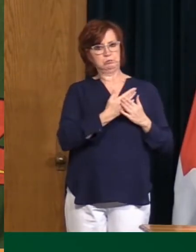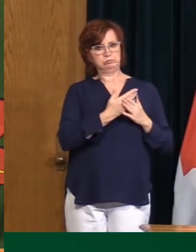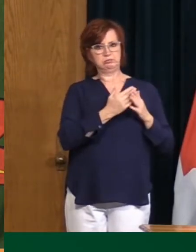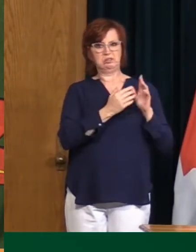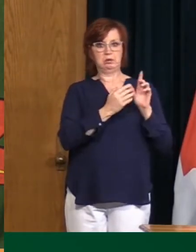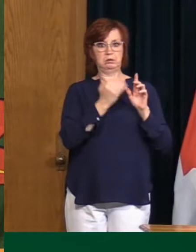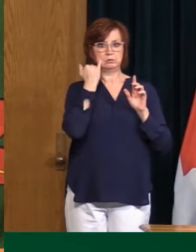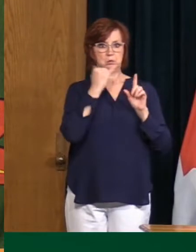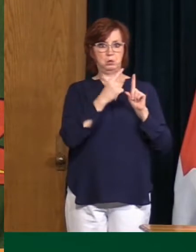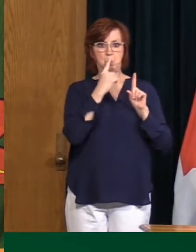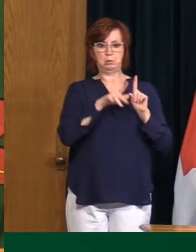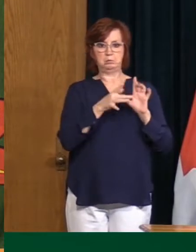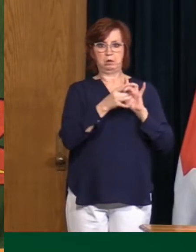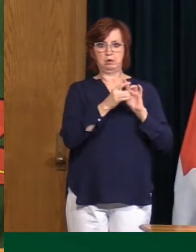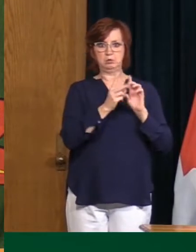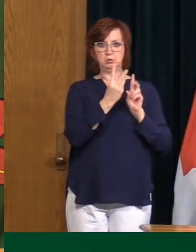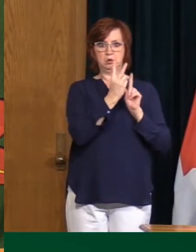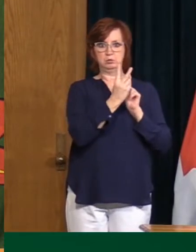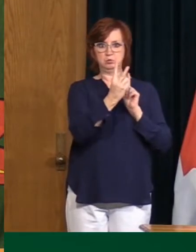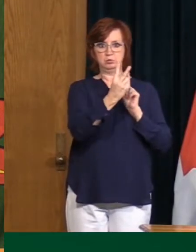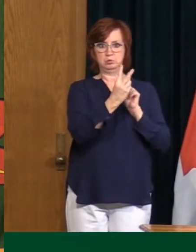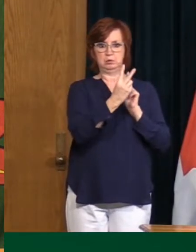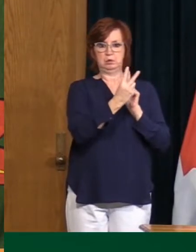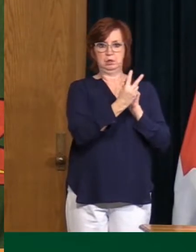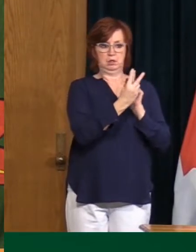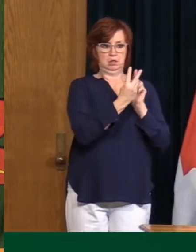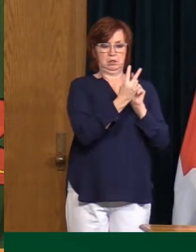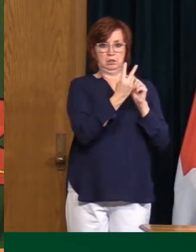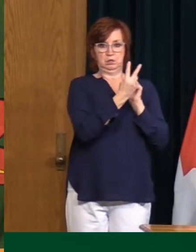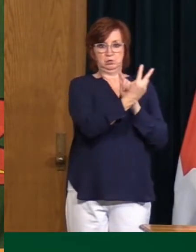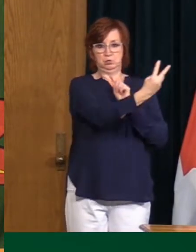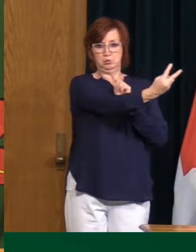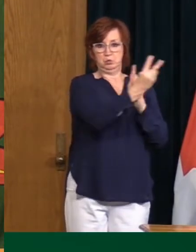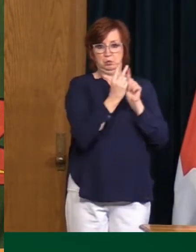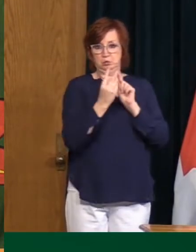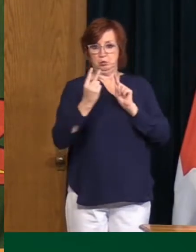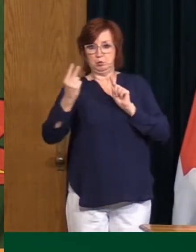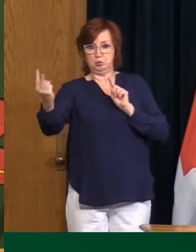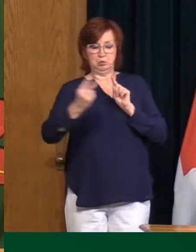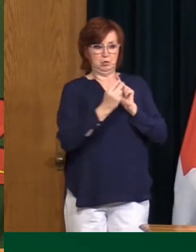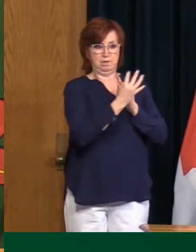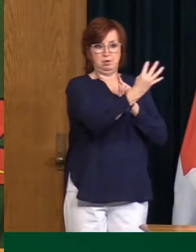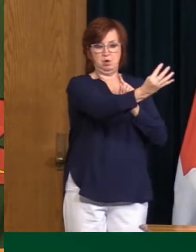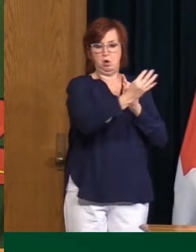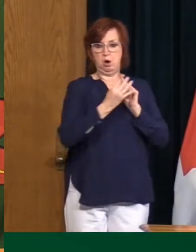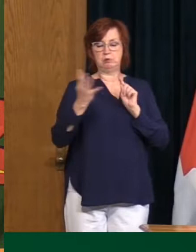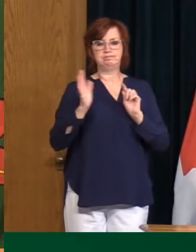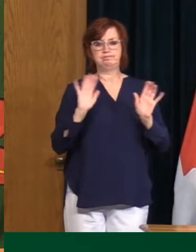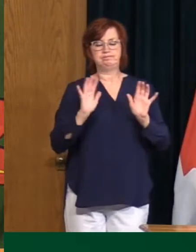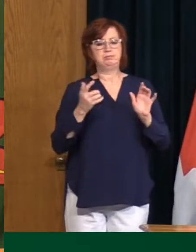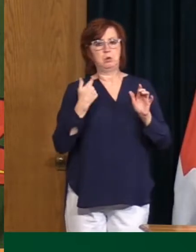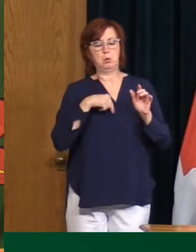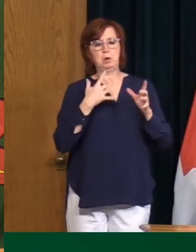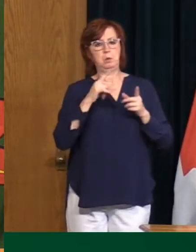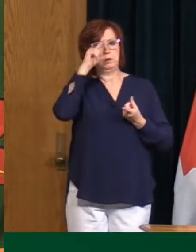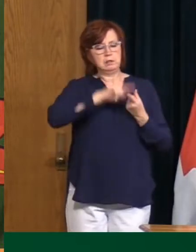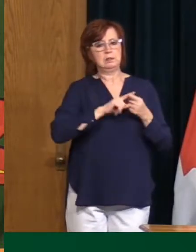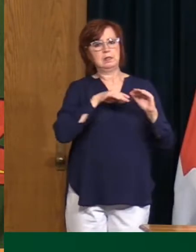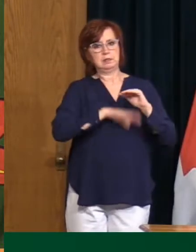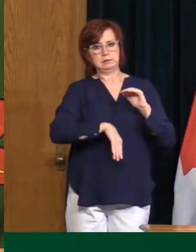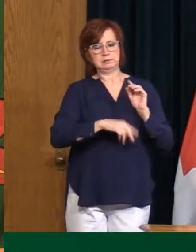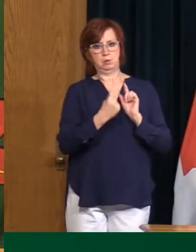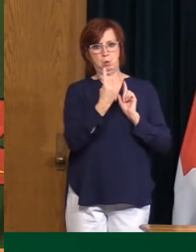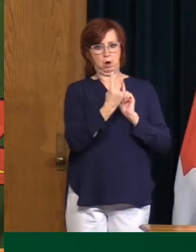managed effectively through preventative measures. This past week, our models have been further enhanced to incorporate more real-time data in